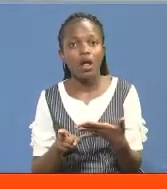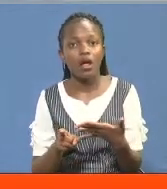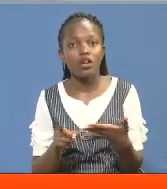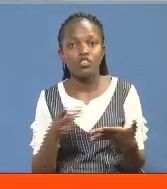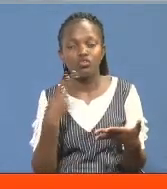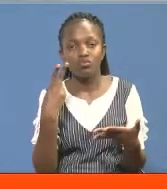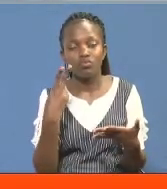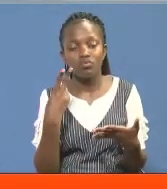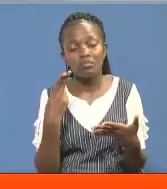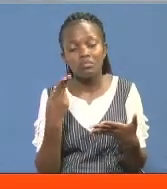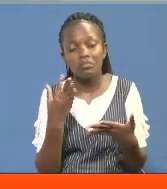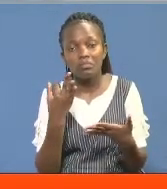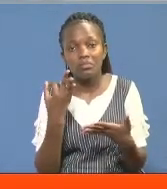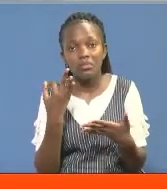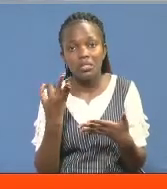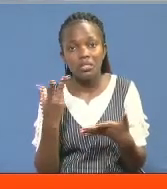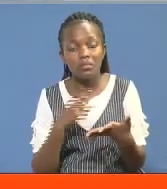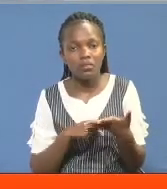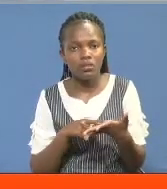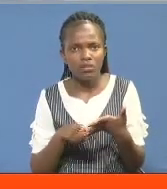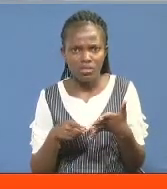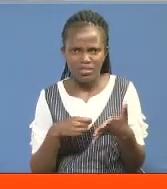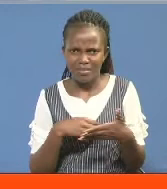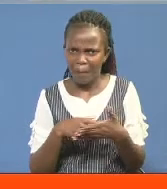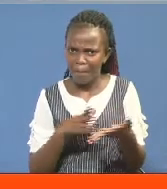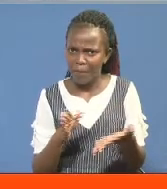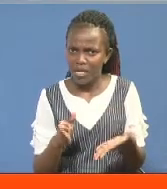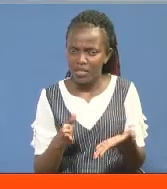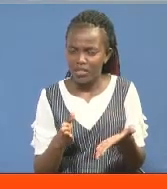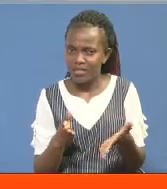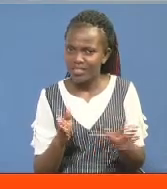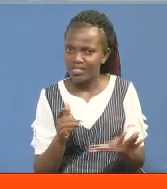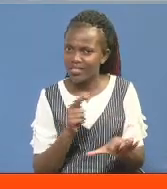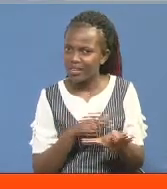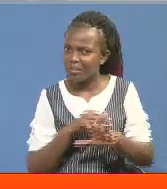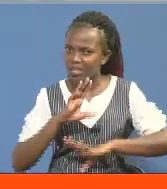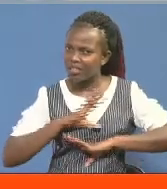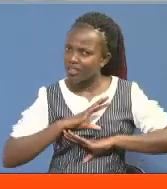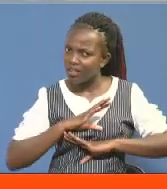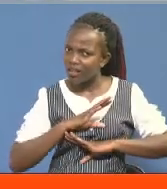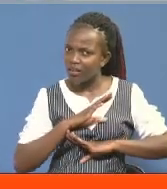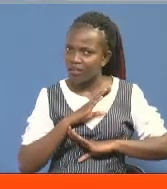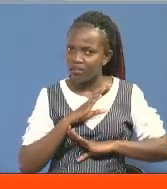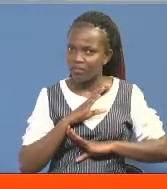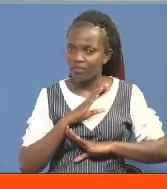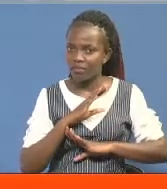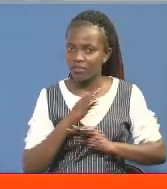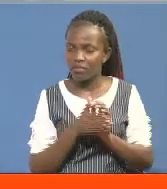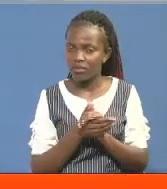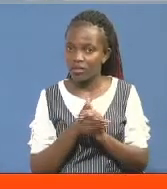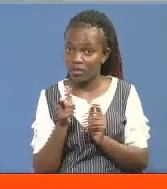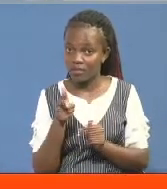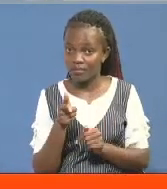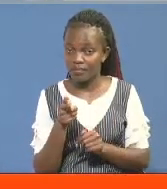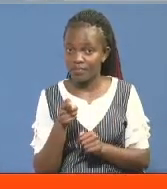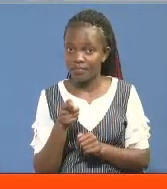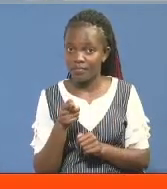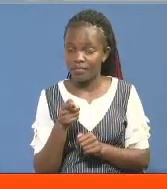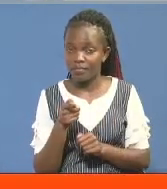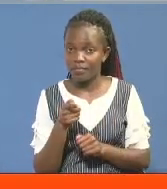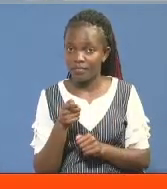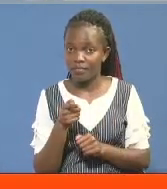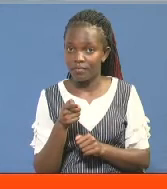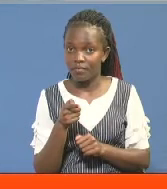or 2-3 weeks, you have already passed it? Yeah. Is that time enough for you to engage the public, get their views, and accommodate